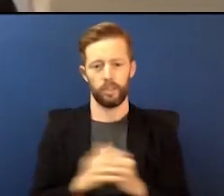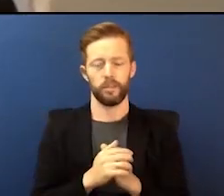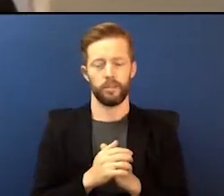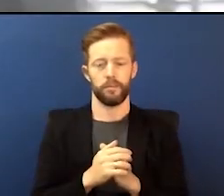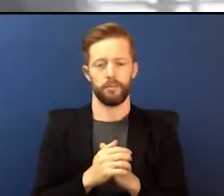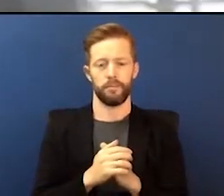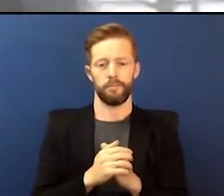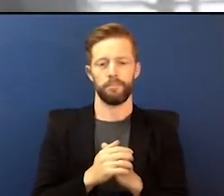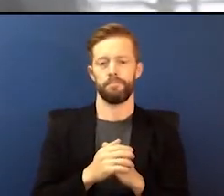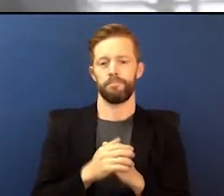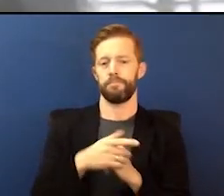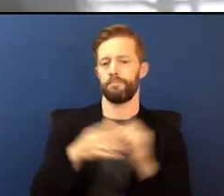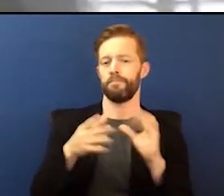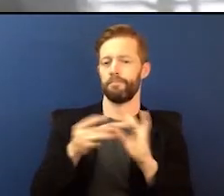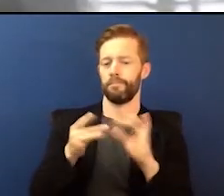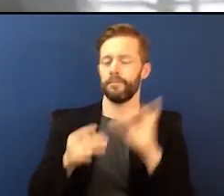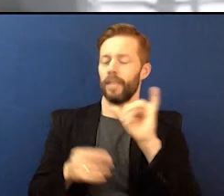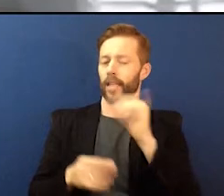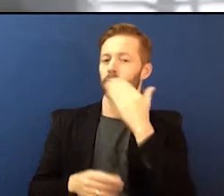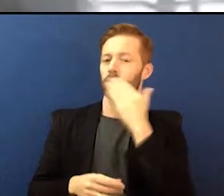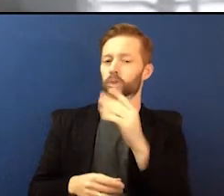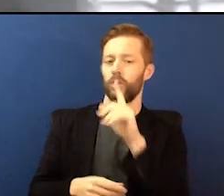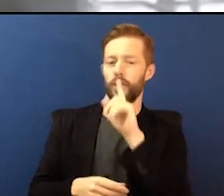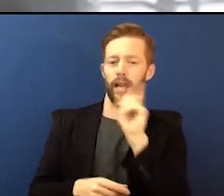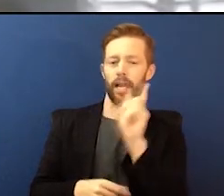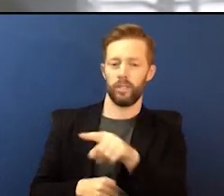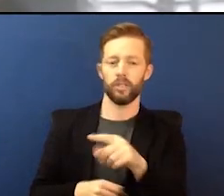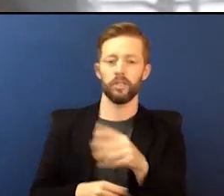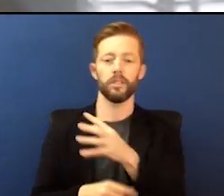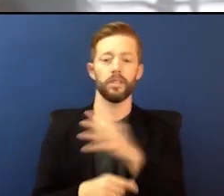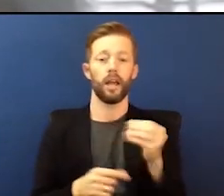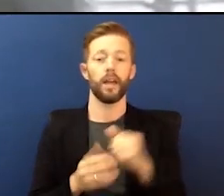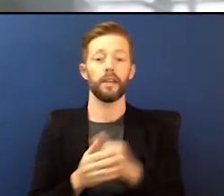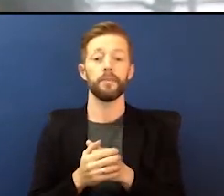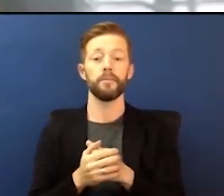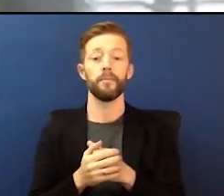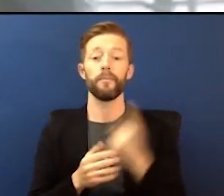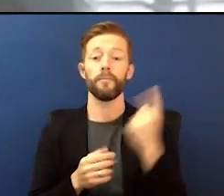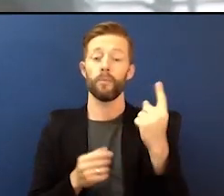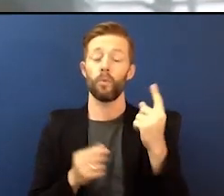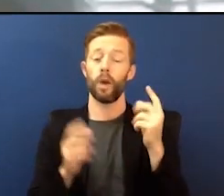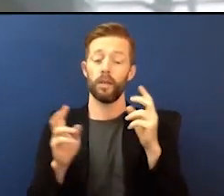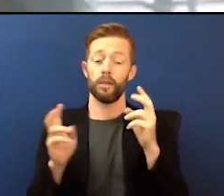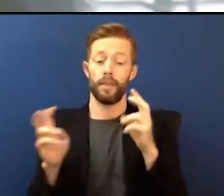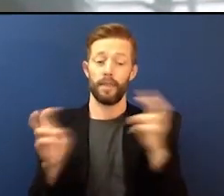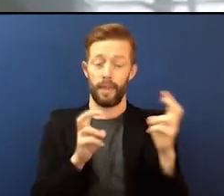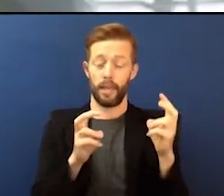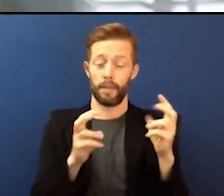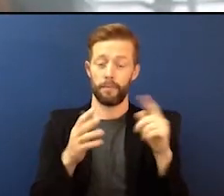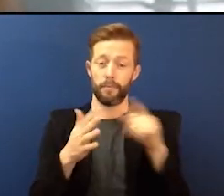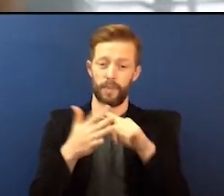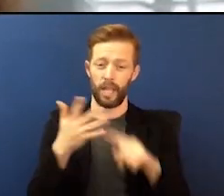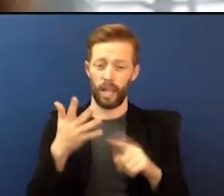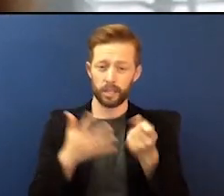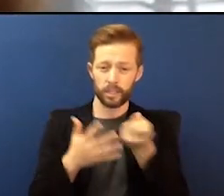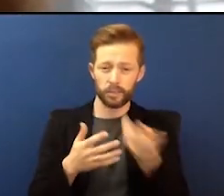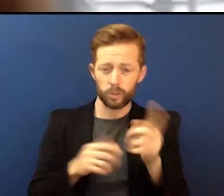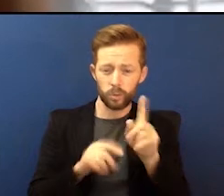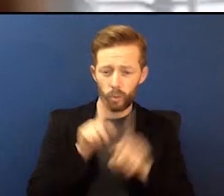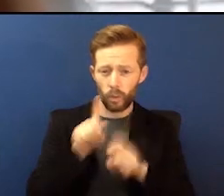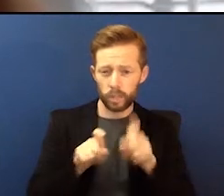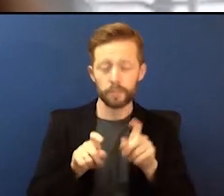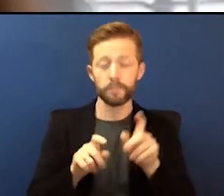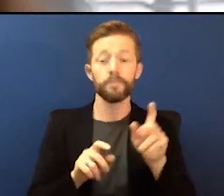with teachers. Yeah, I think that's a good answer. And then there's a theme amongst the next couple